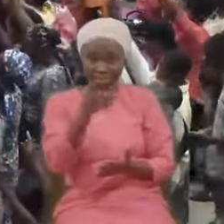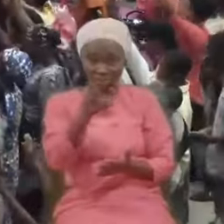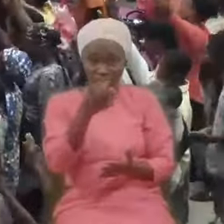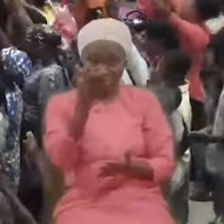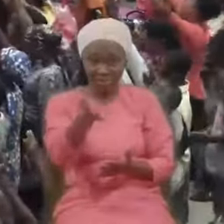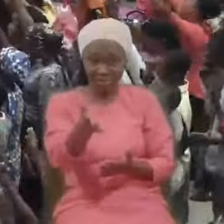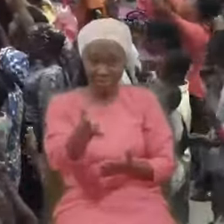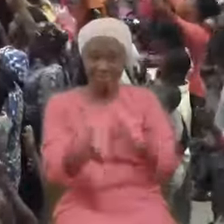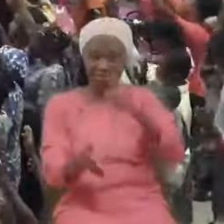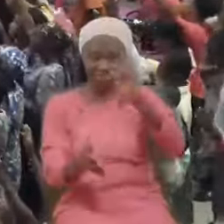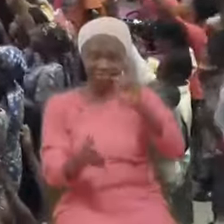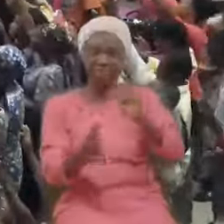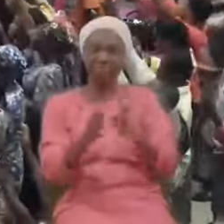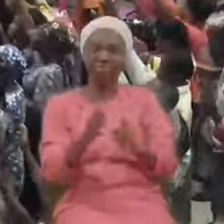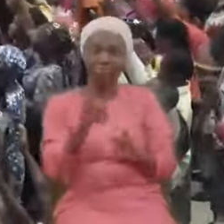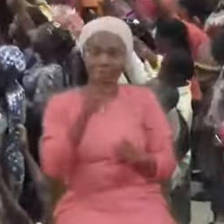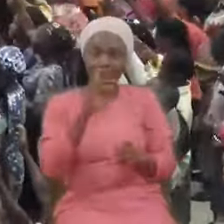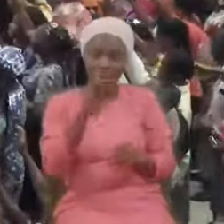Whosoever.